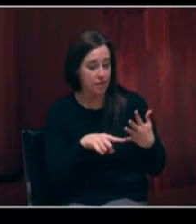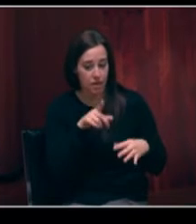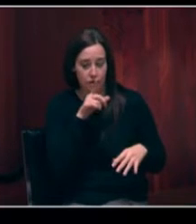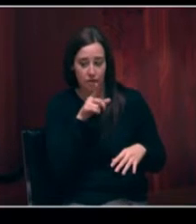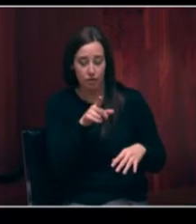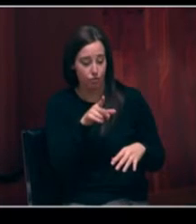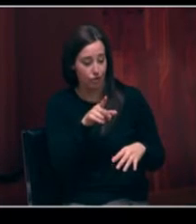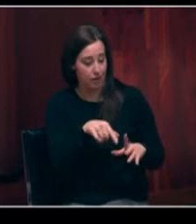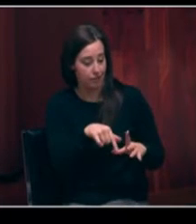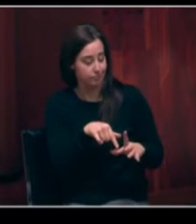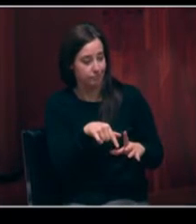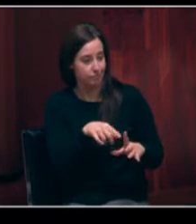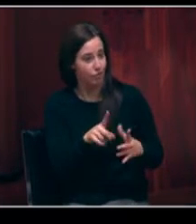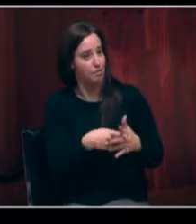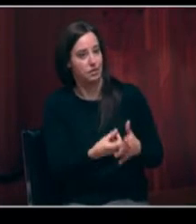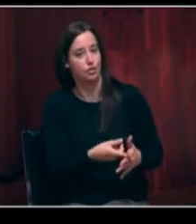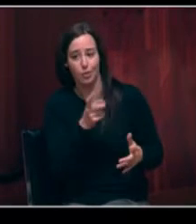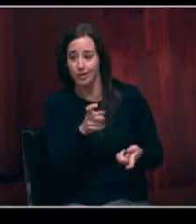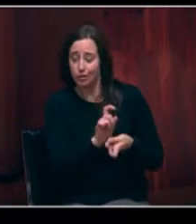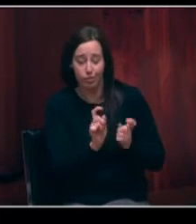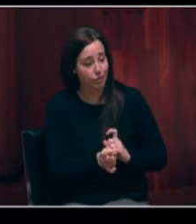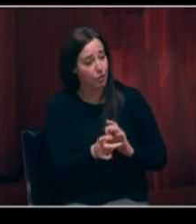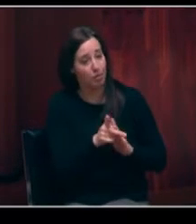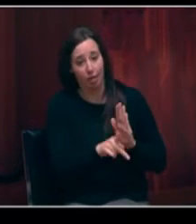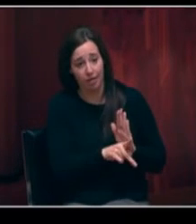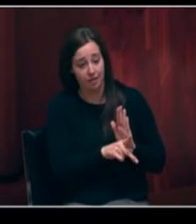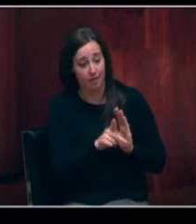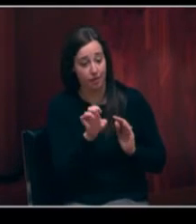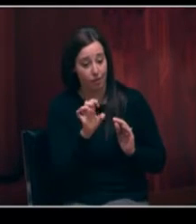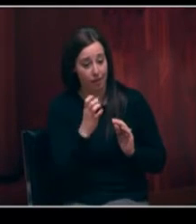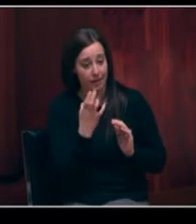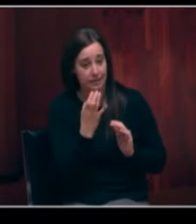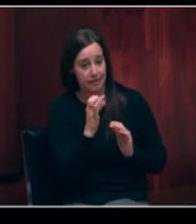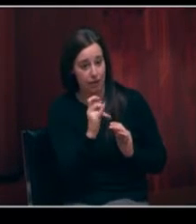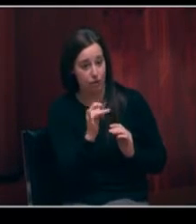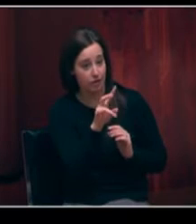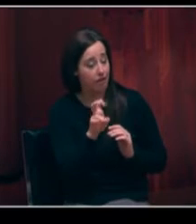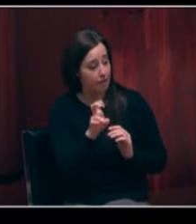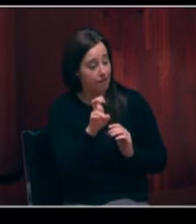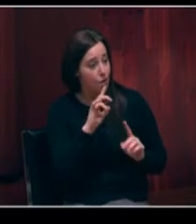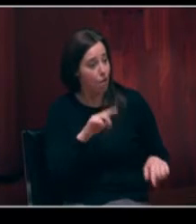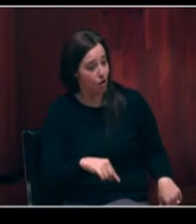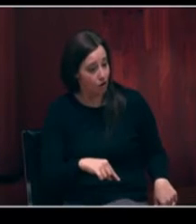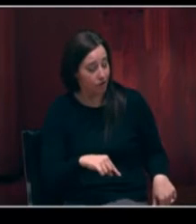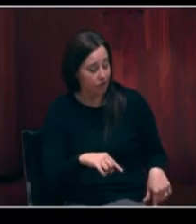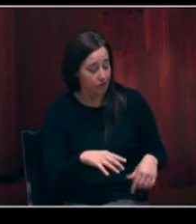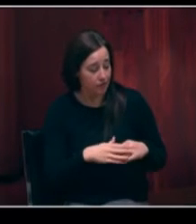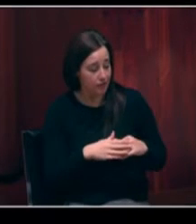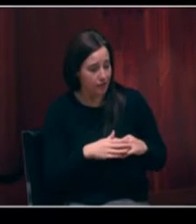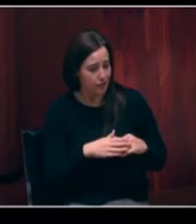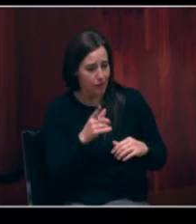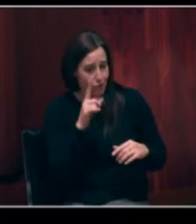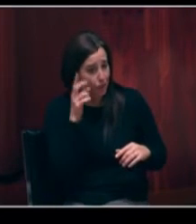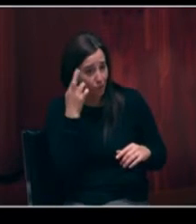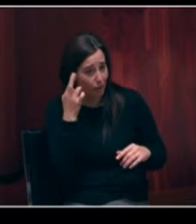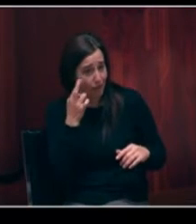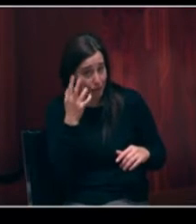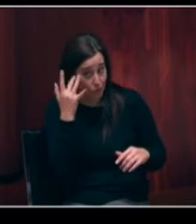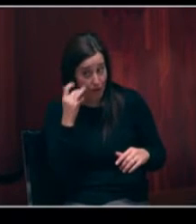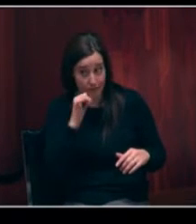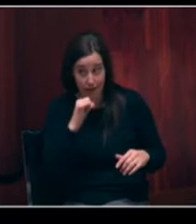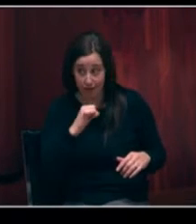to reform our policies, because in the executive order and in the CFR, we point out that the reason we have inconsistent safeguarding practices